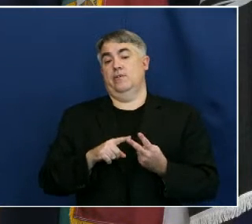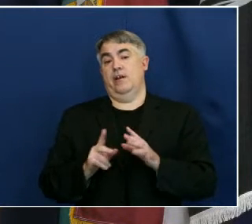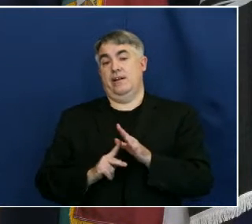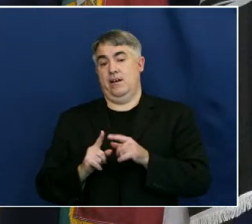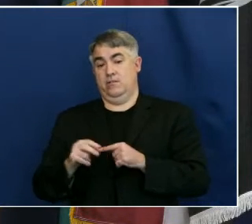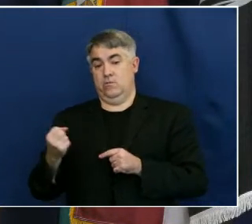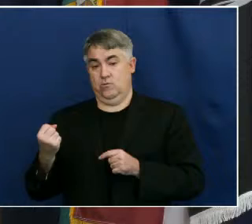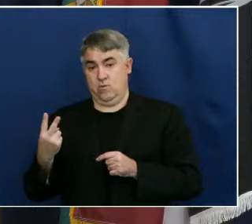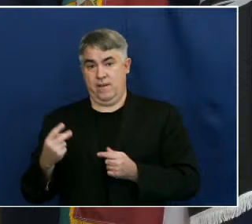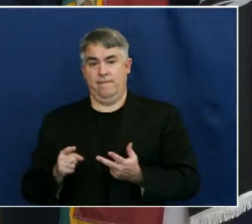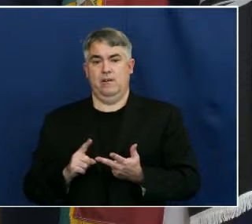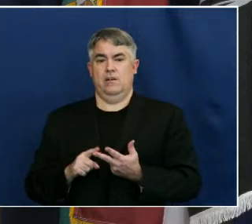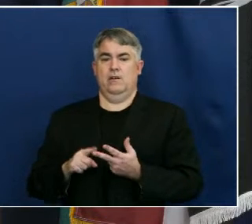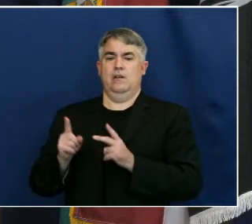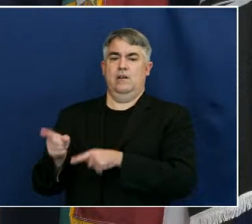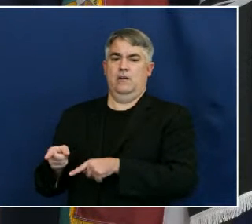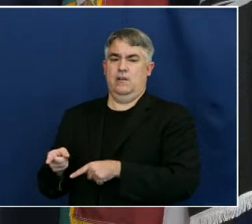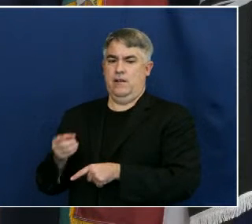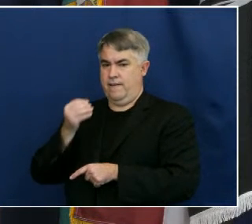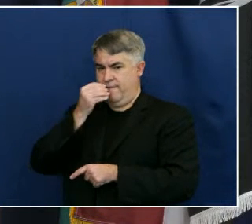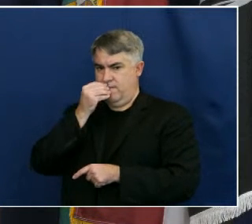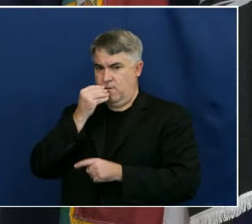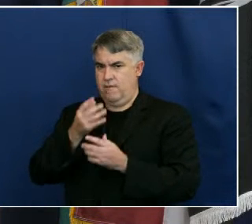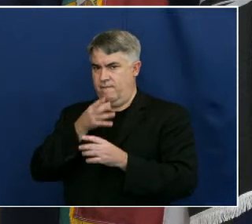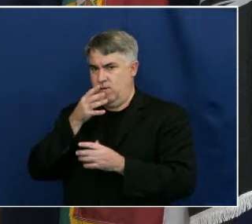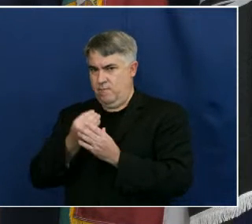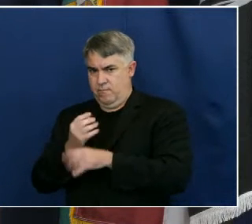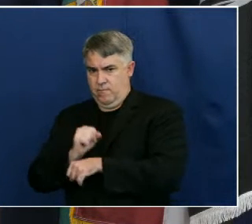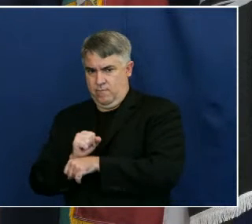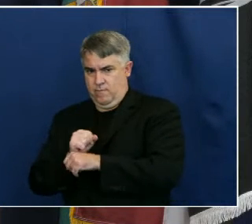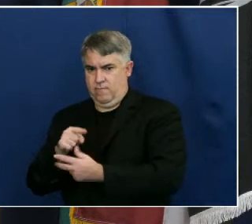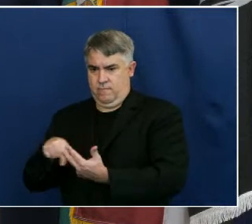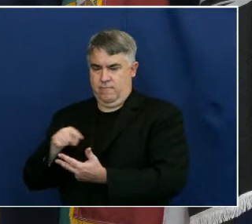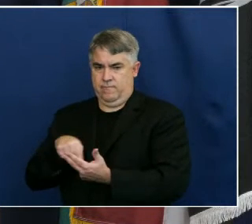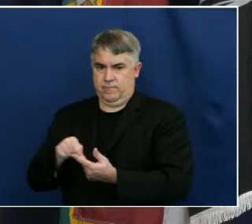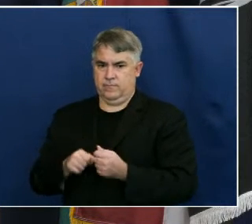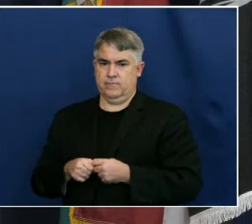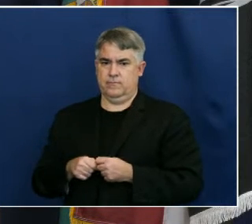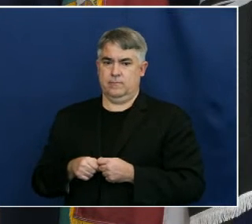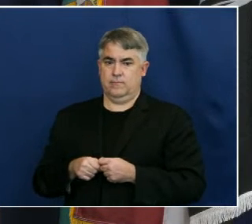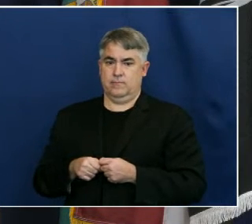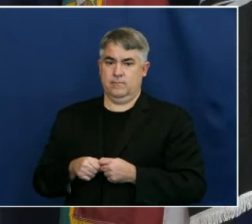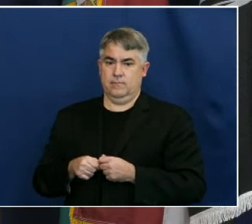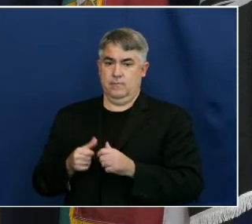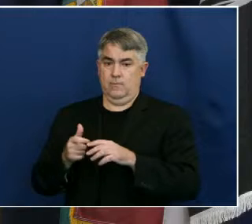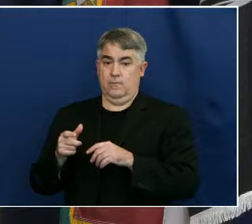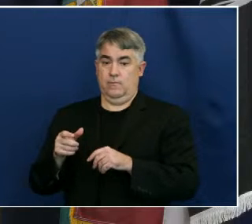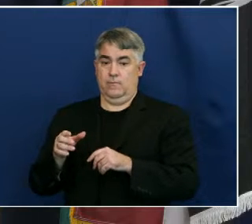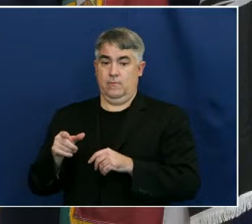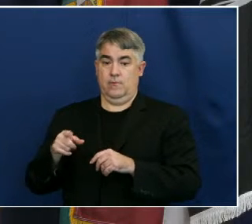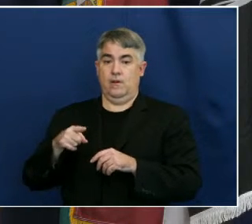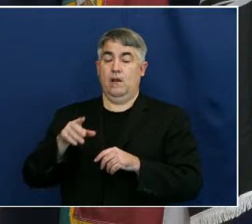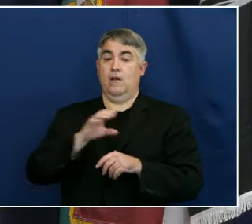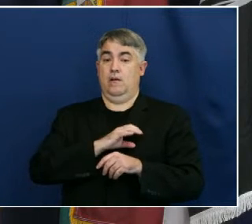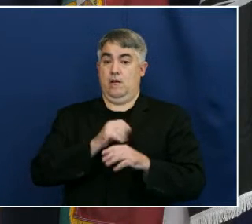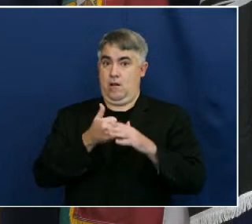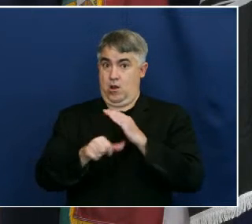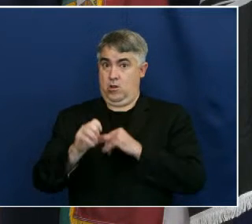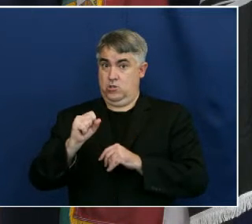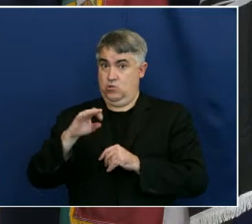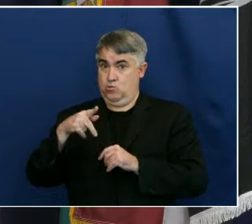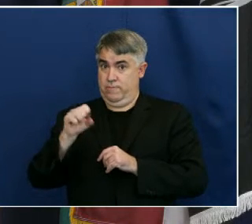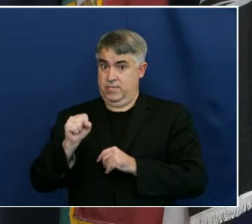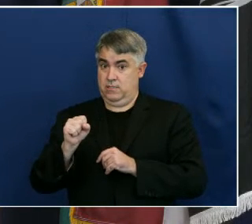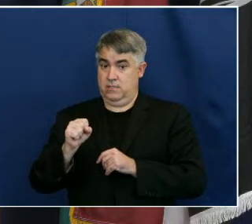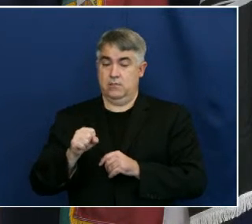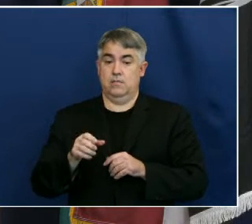You said law enforcement is going to be handled by Scripps, and then education is going to have their own website, and the farm workers are going to be handled by